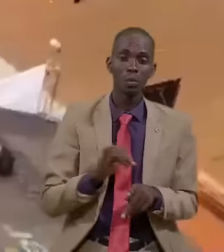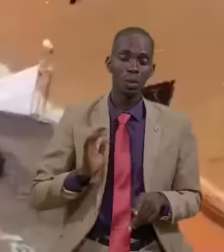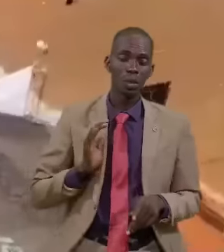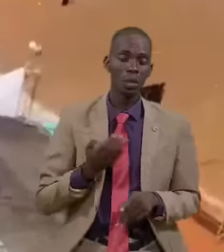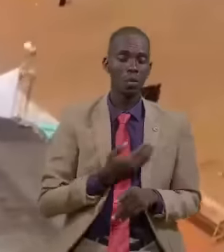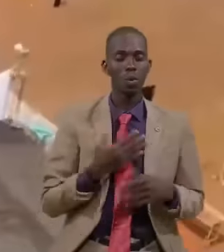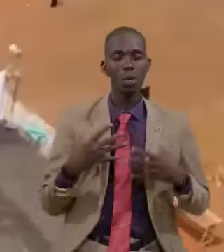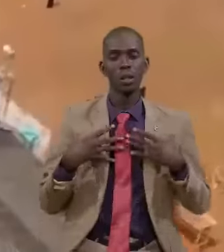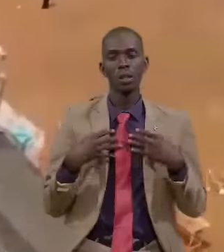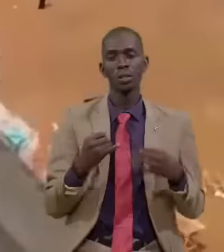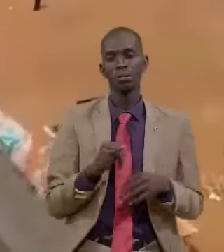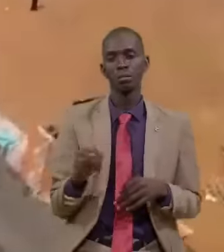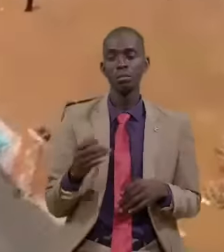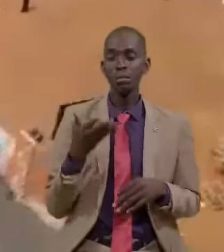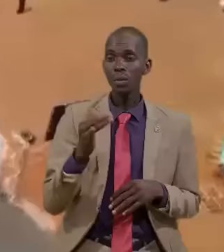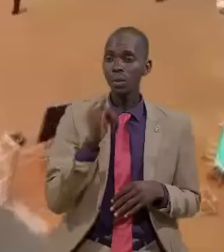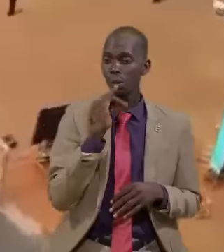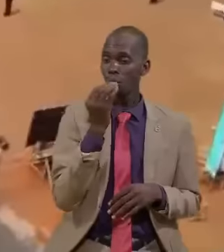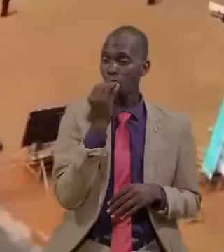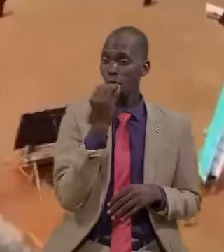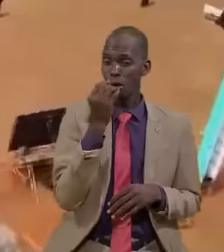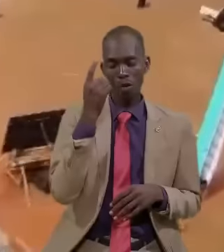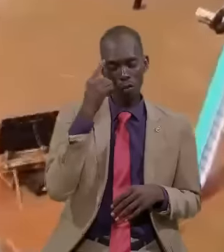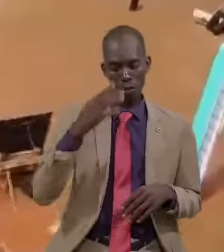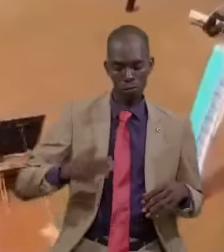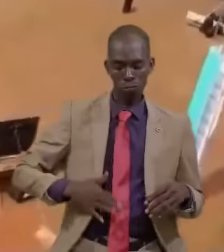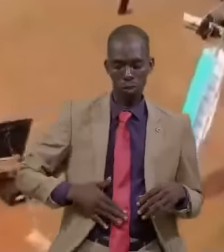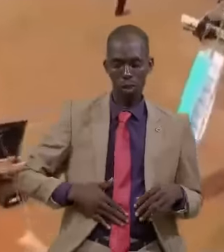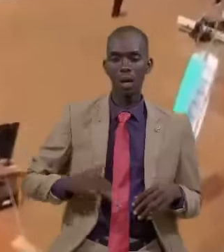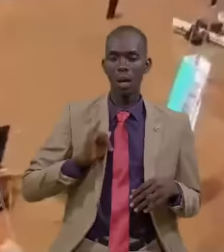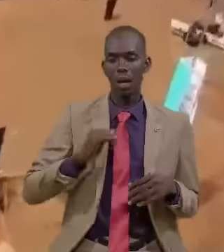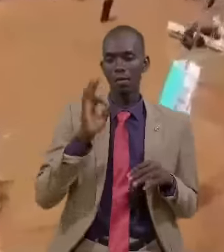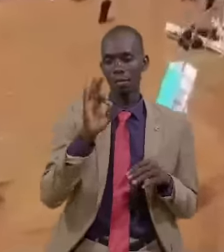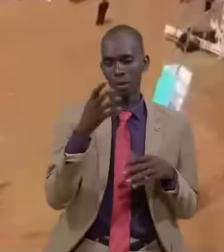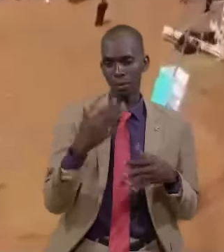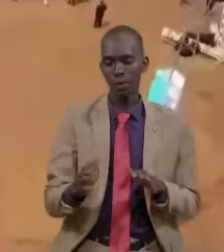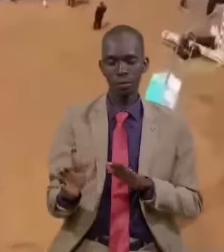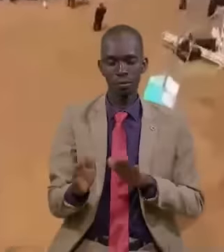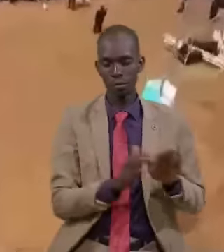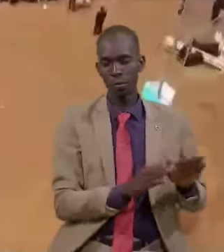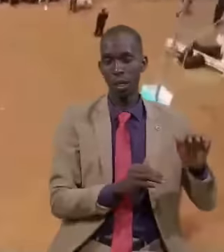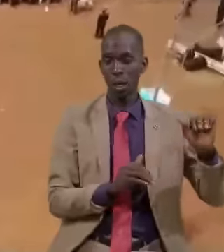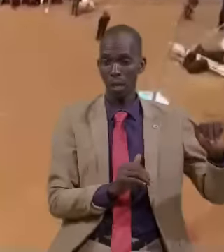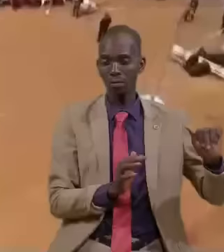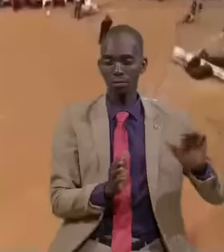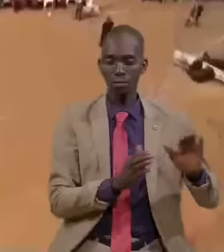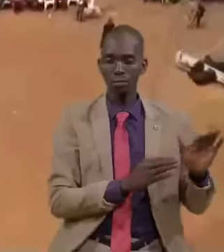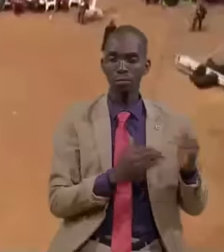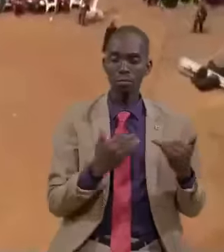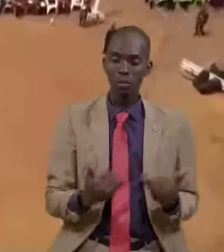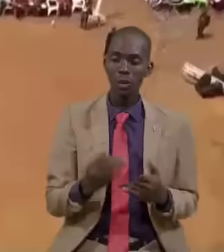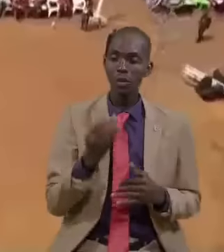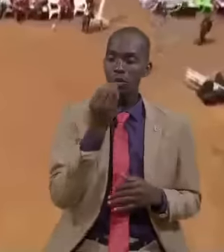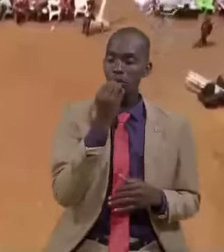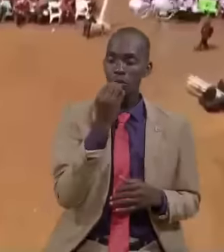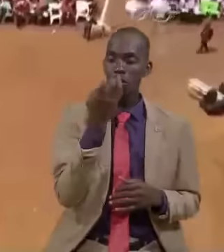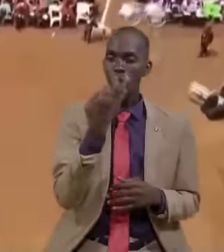food for the stomach. That's the one I spoke about now. There is the food of faith. Look